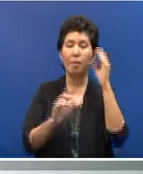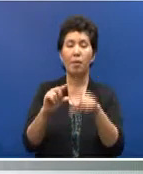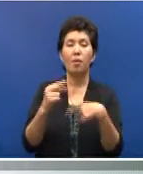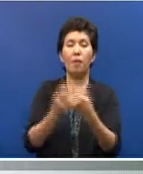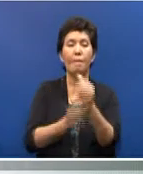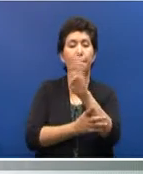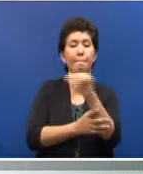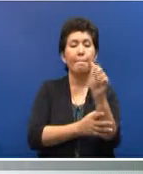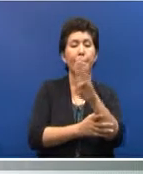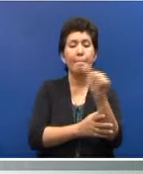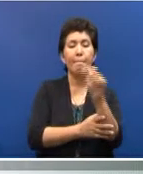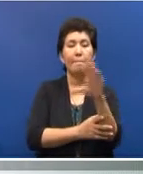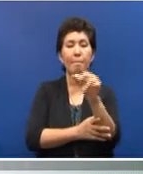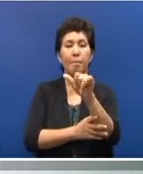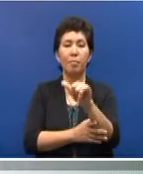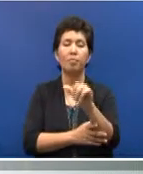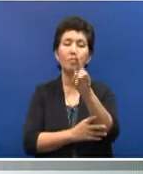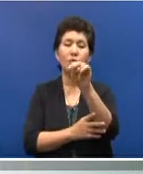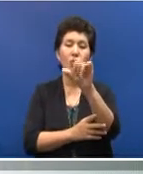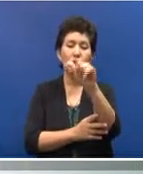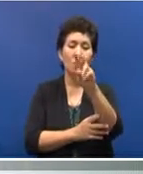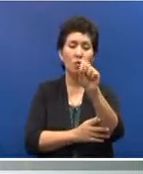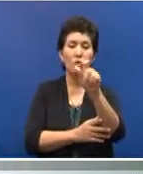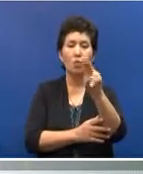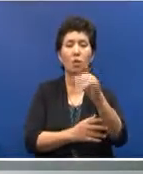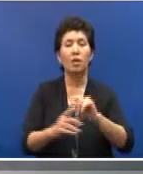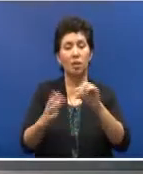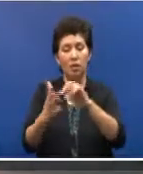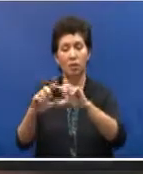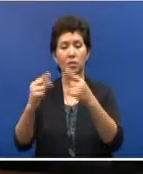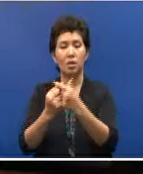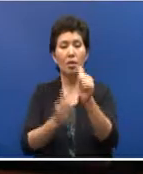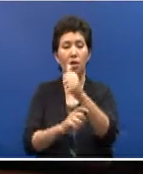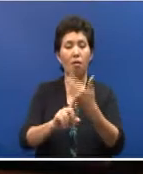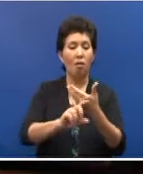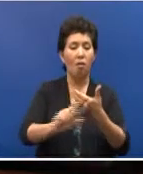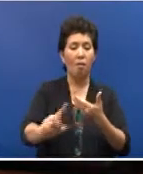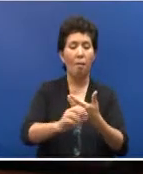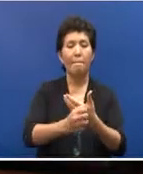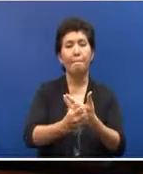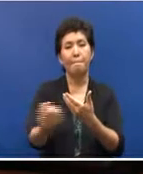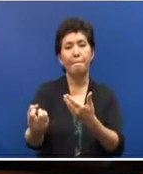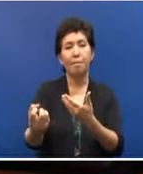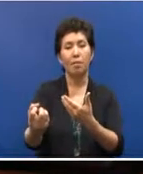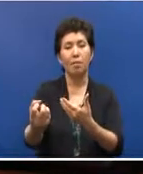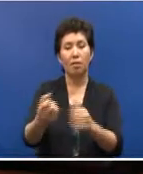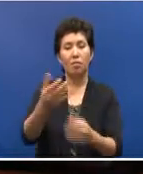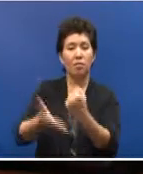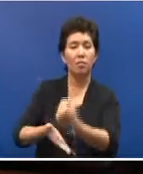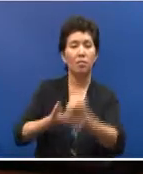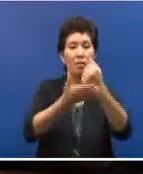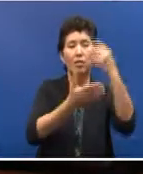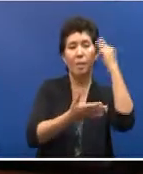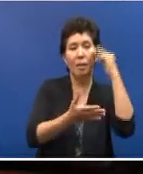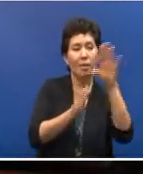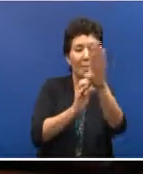of Baba and Nyonya. Okay, so this group, they assimilated, okay, and they adopted the Malay